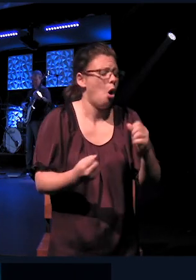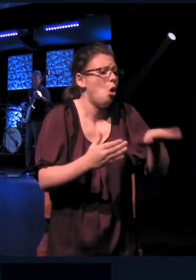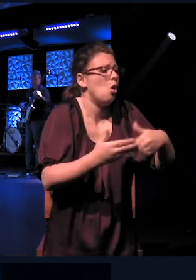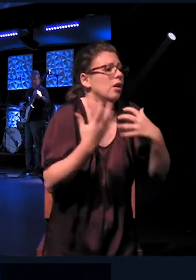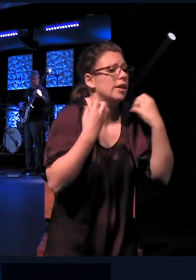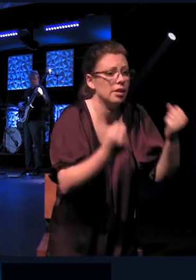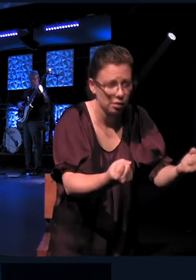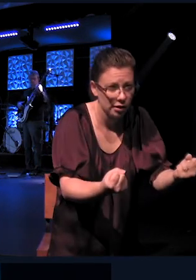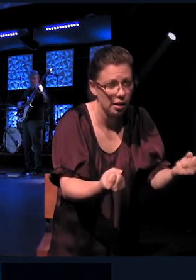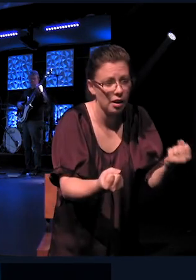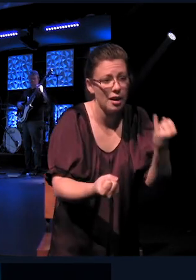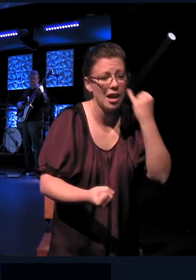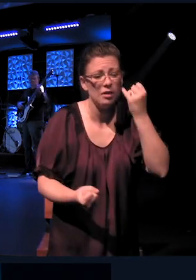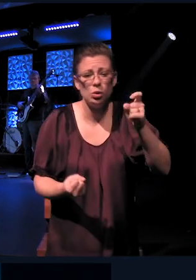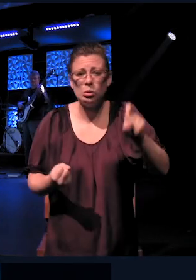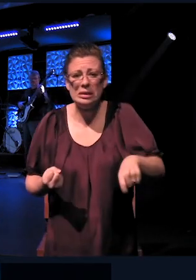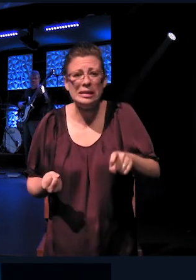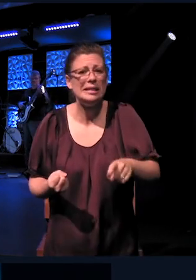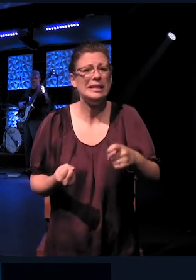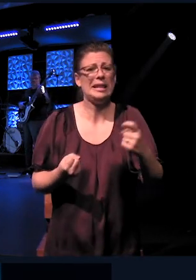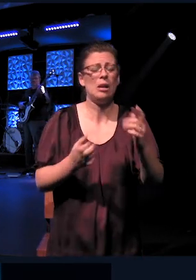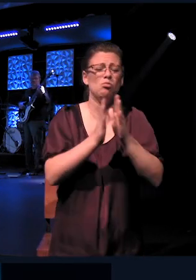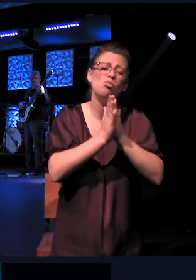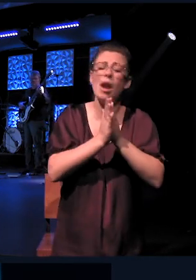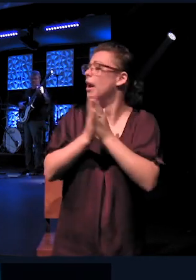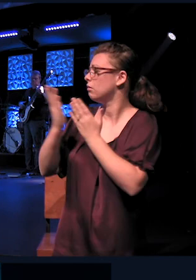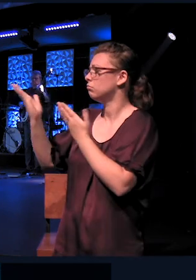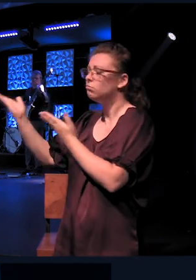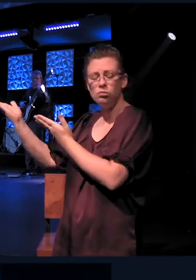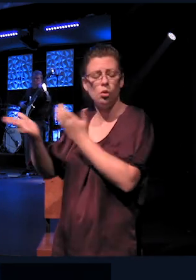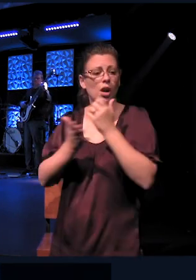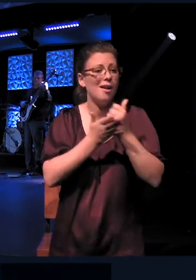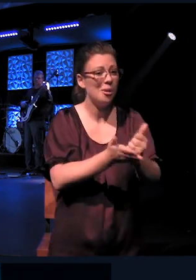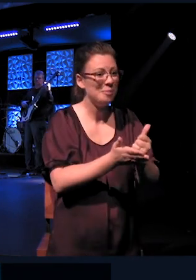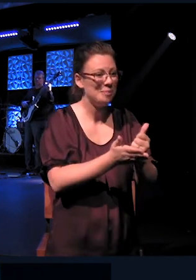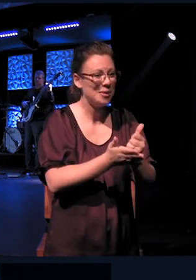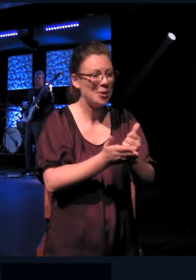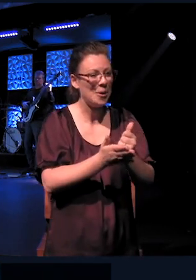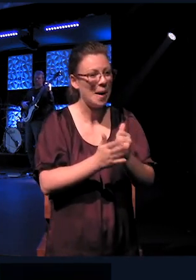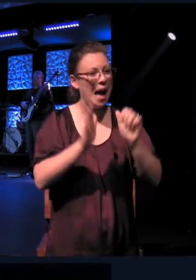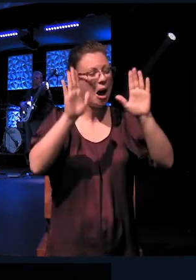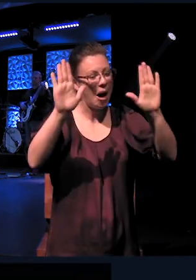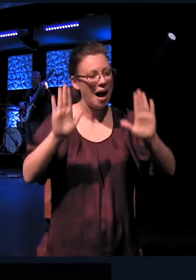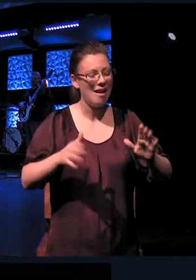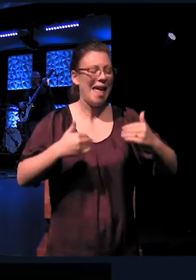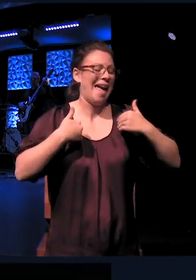would love to pray and stand in agreement with you. We love you. Have a great week. We'll see you again next week.